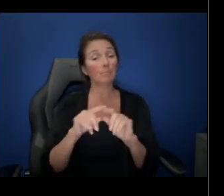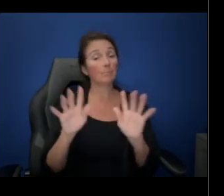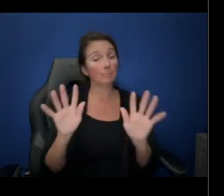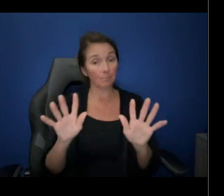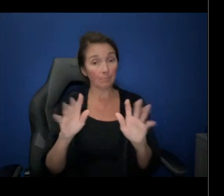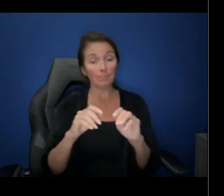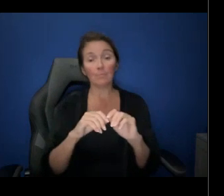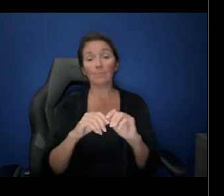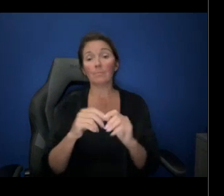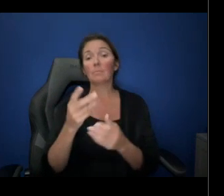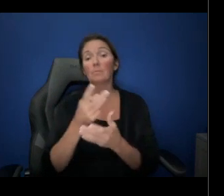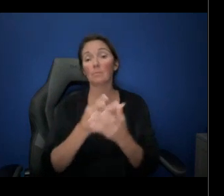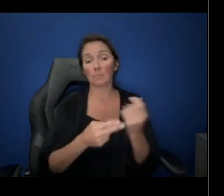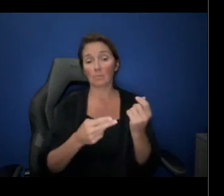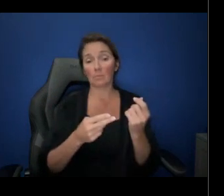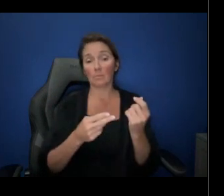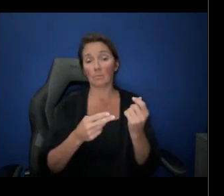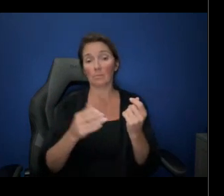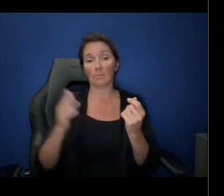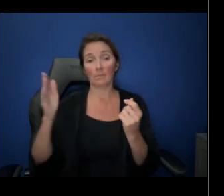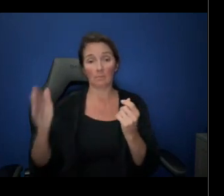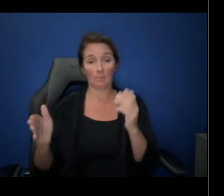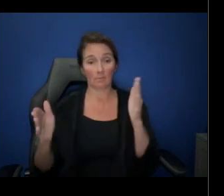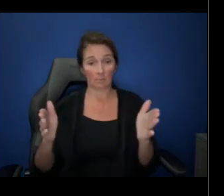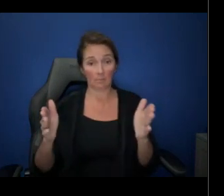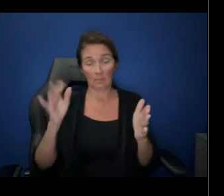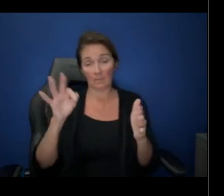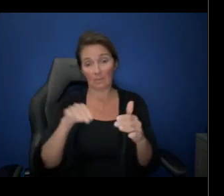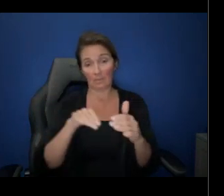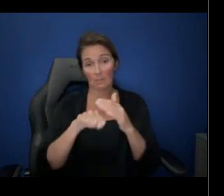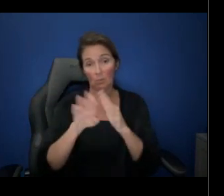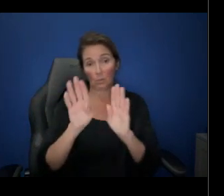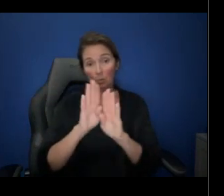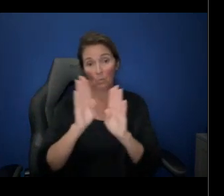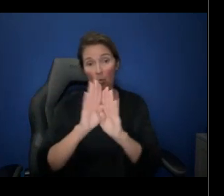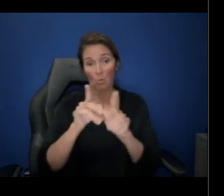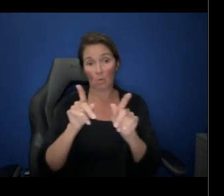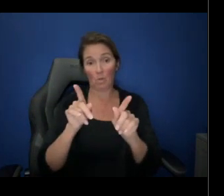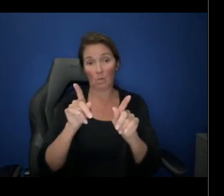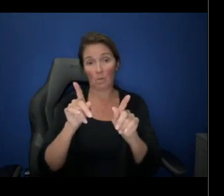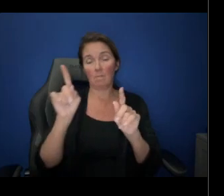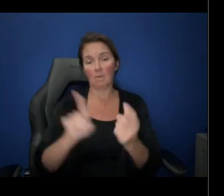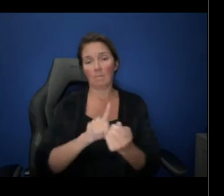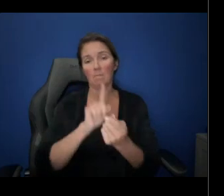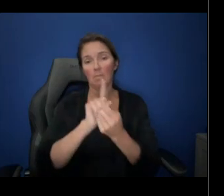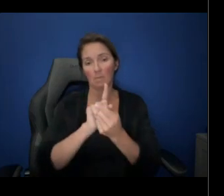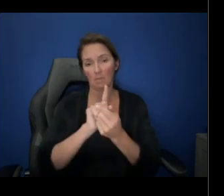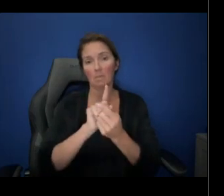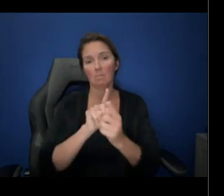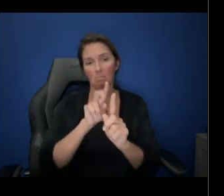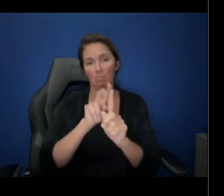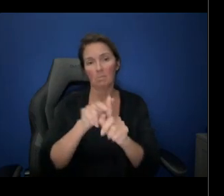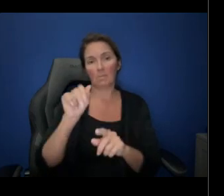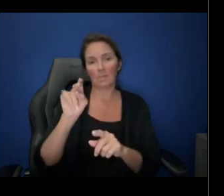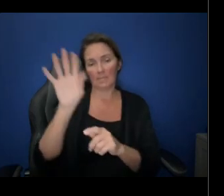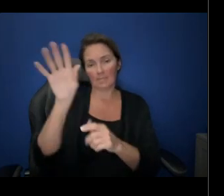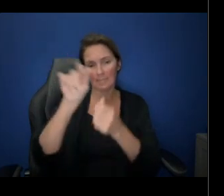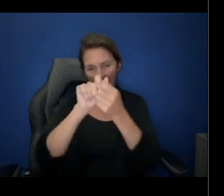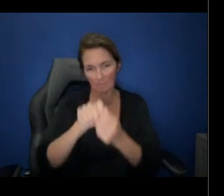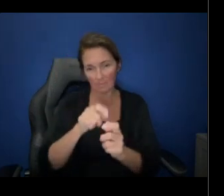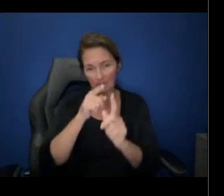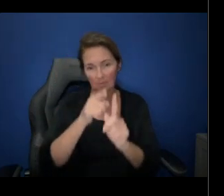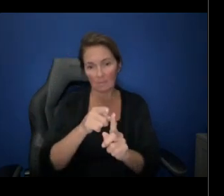However, both sides of the entrance door must meet applicable ANSI specifications